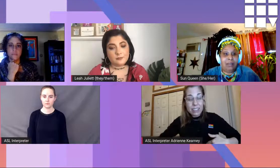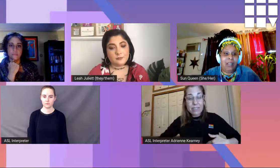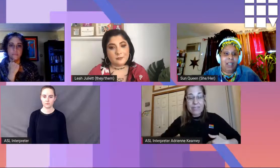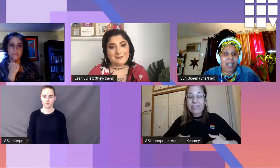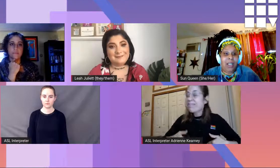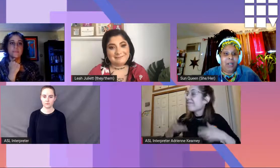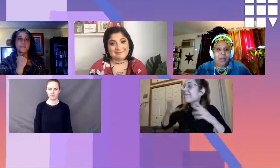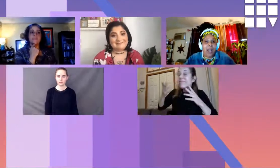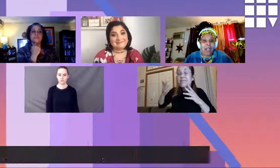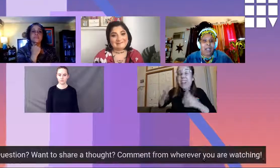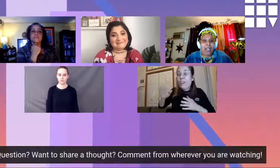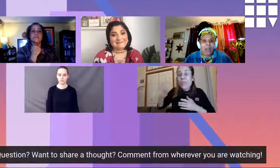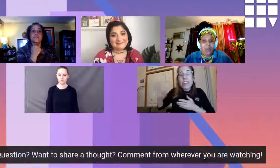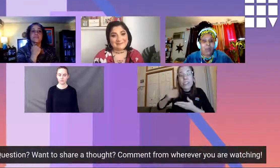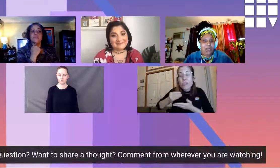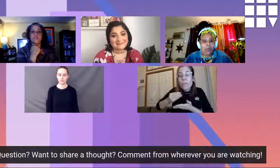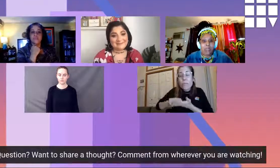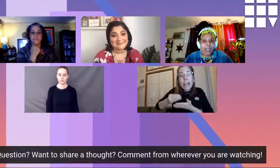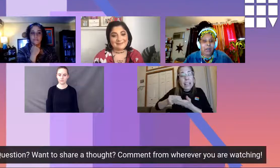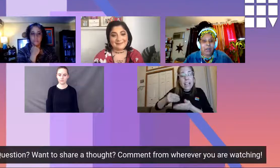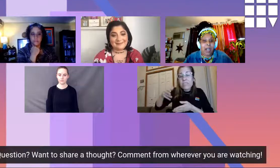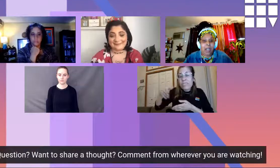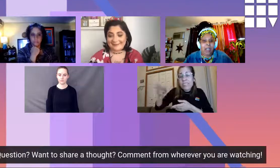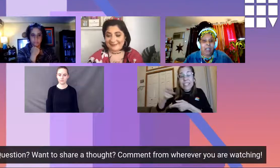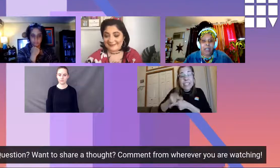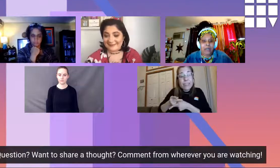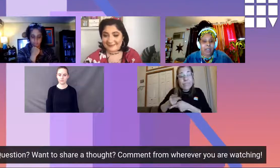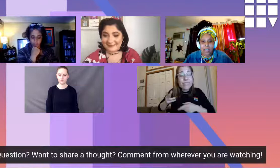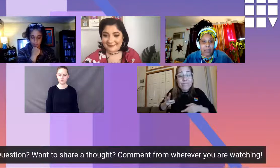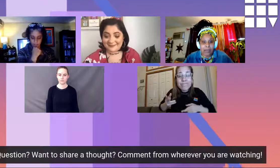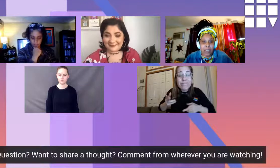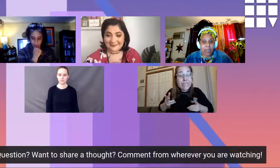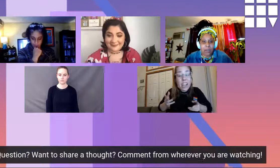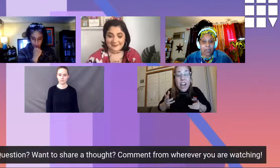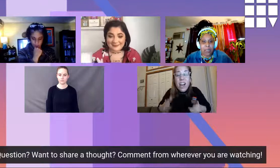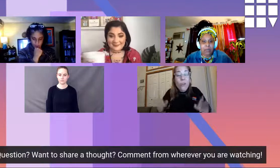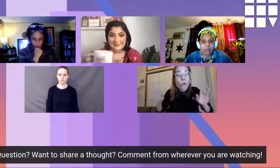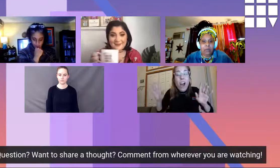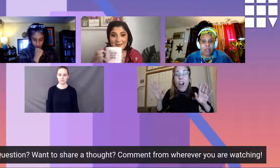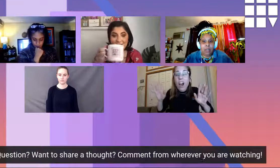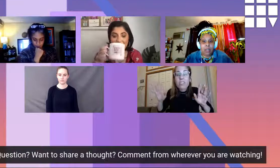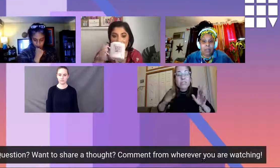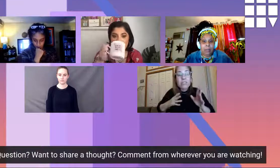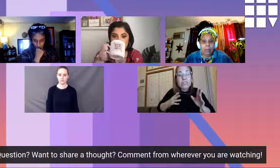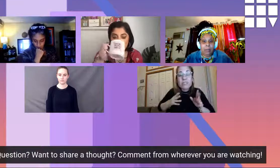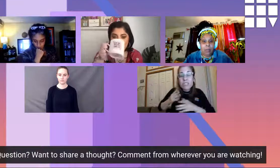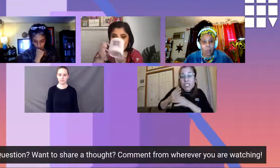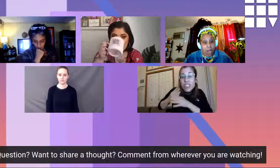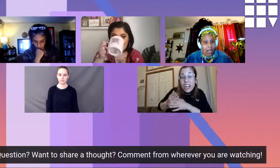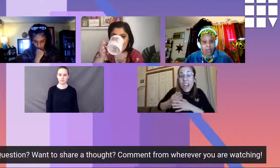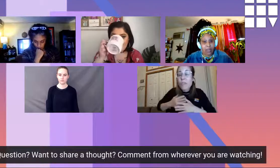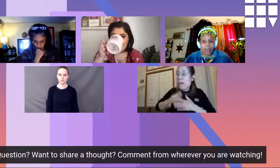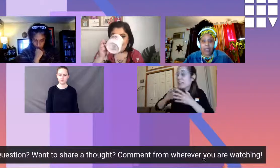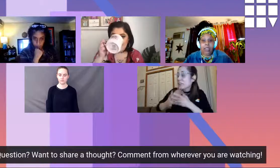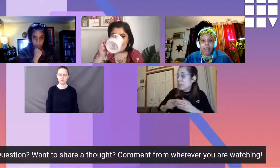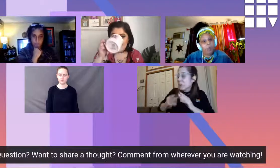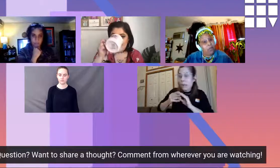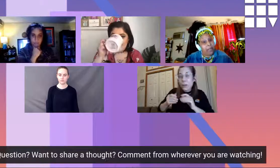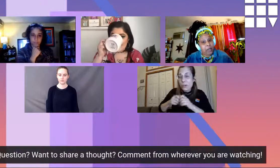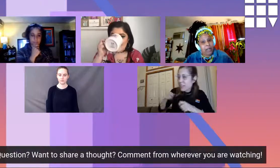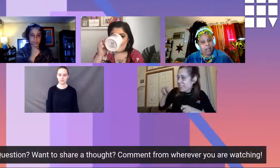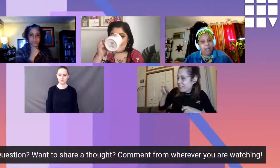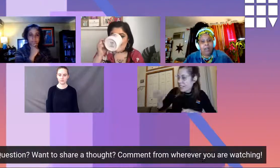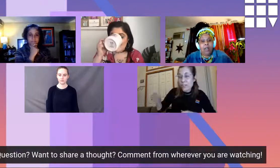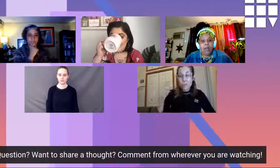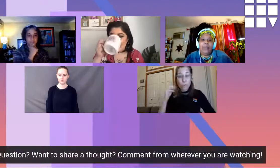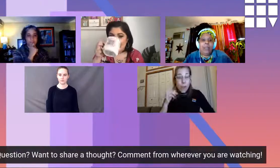check. I don't want to share my lived experience with you. Why? For the money? Would